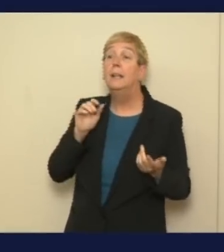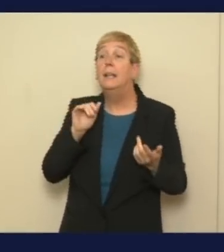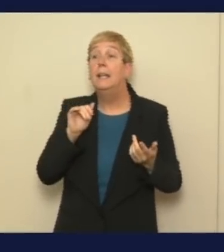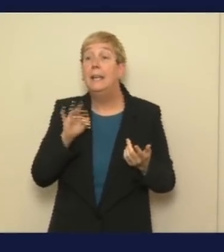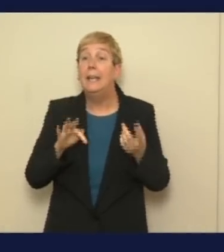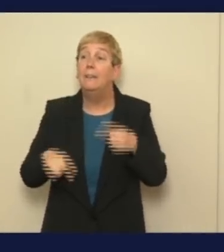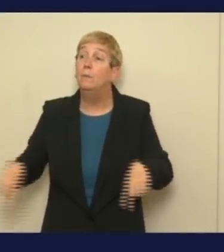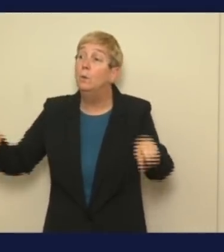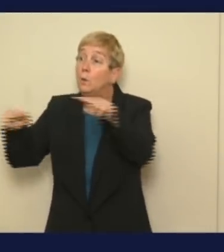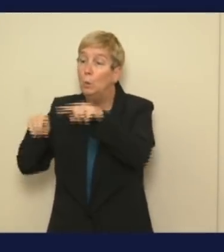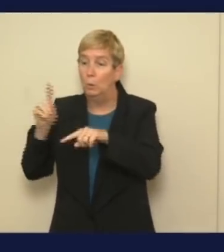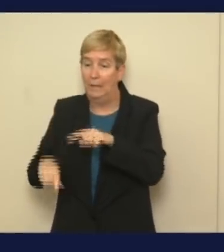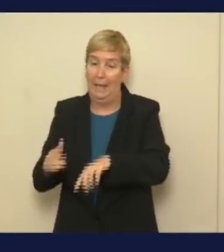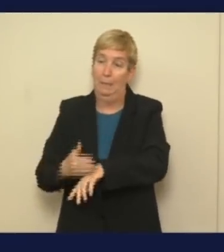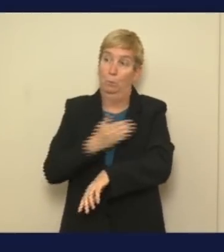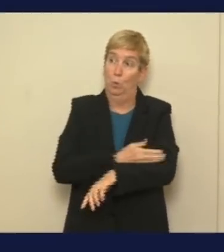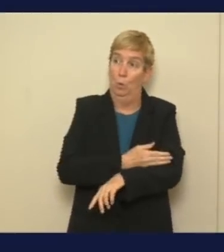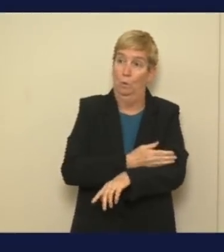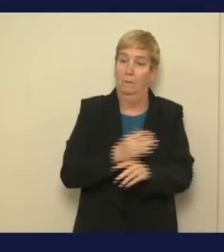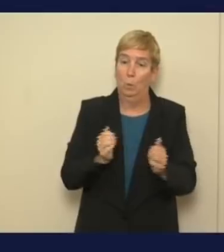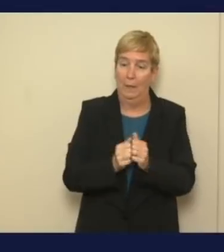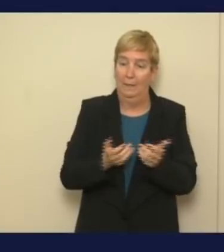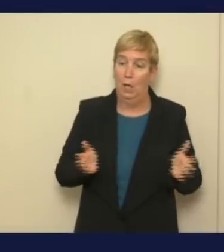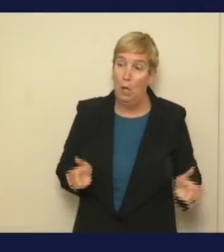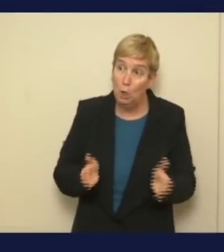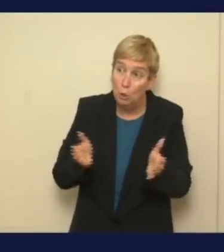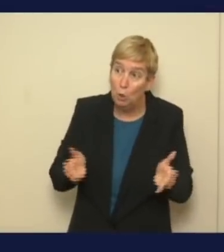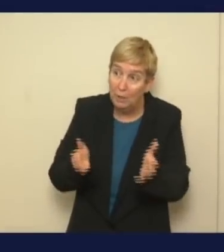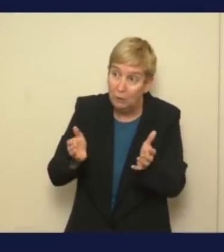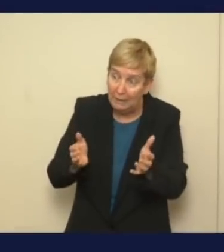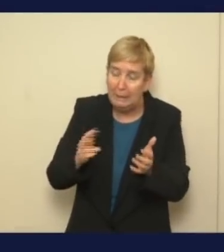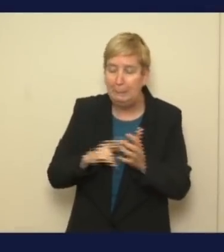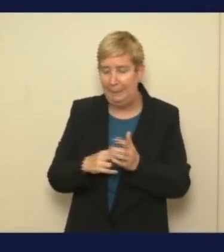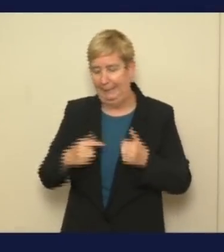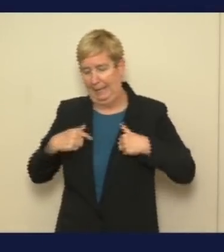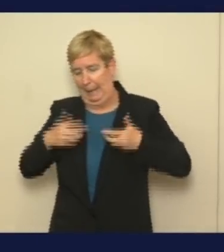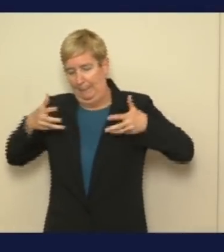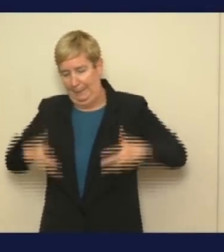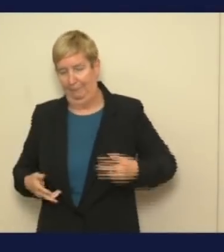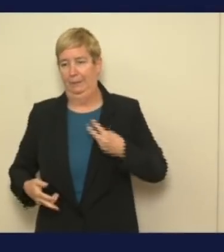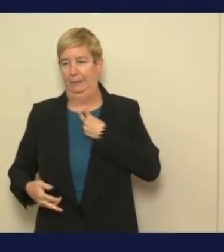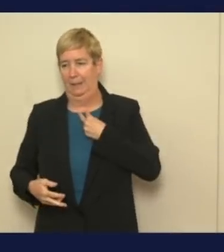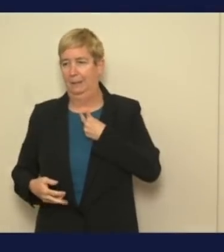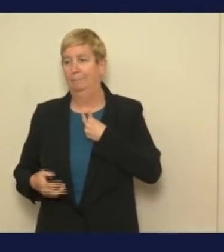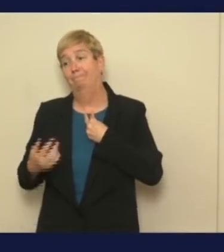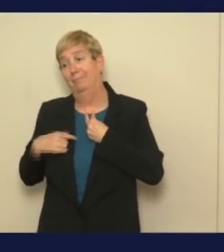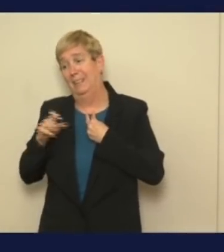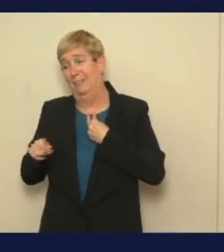me, unfortunately, no choice but to find other vehicles to make sure that we're adhering. Next slide.